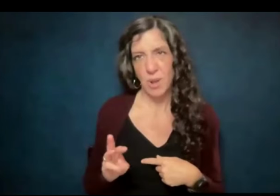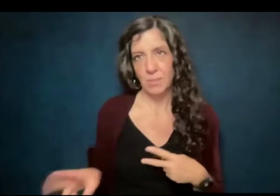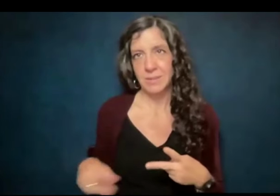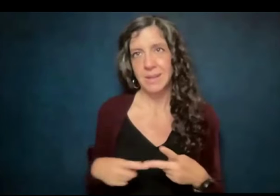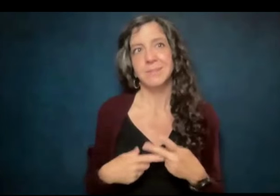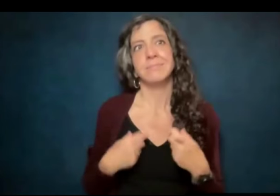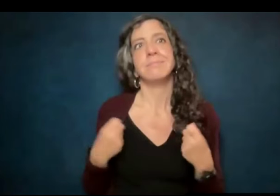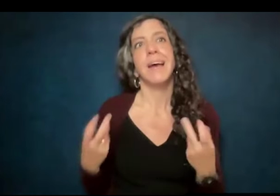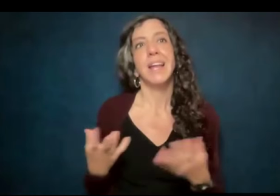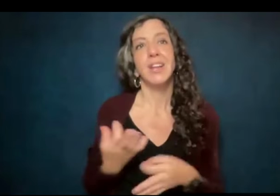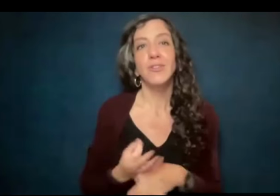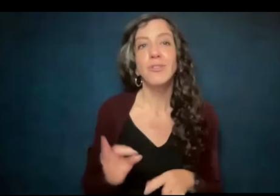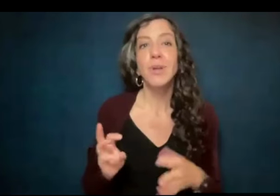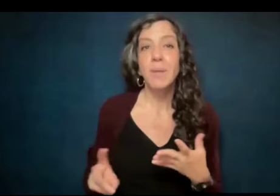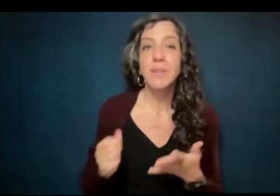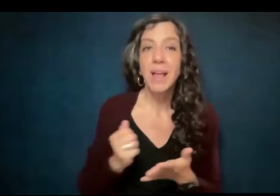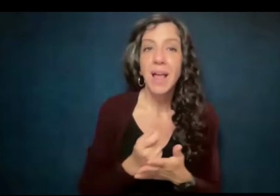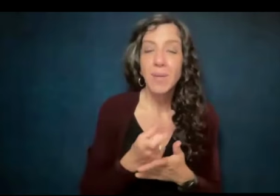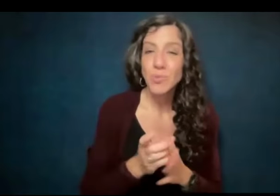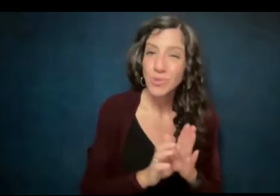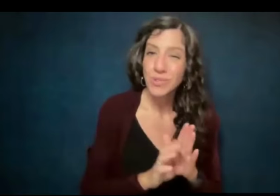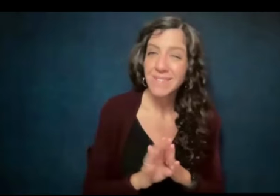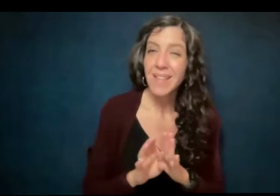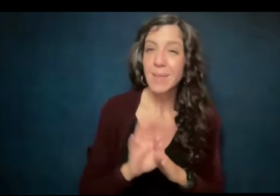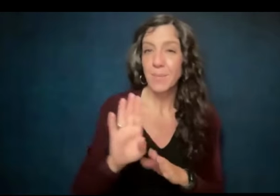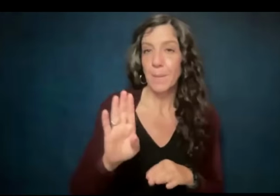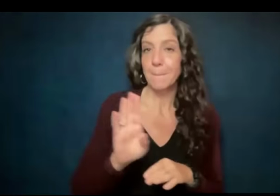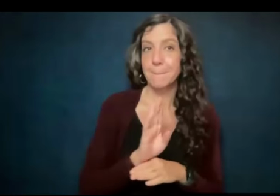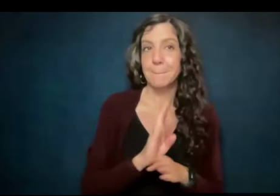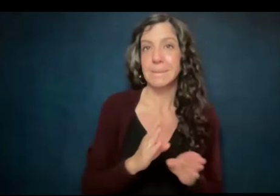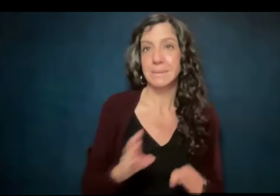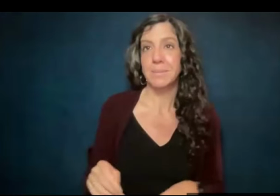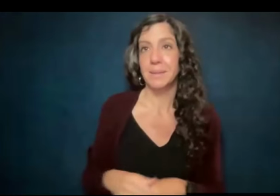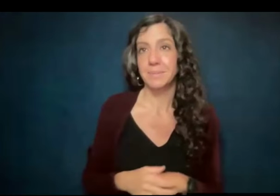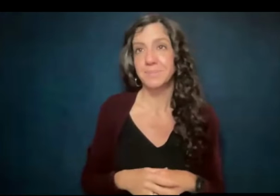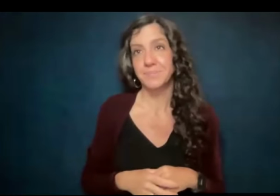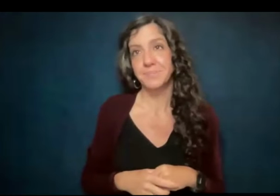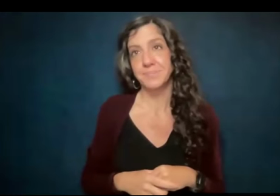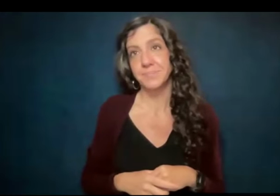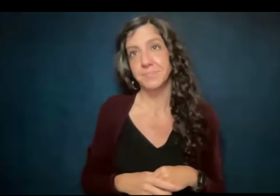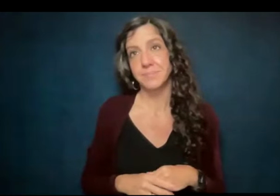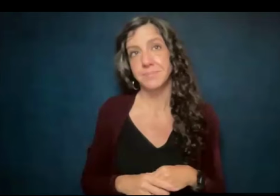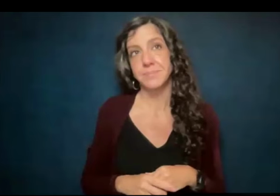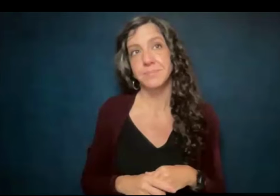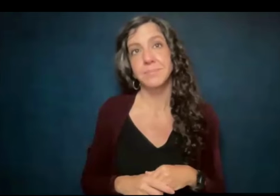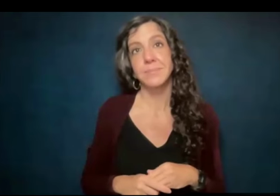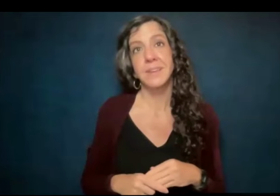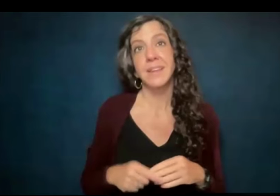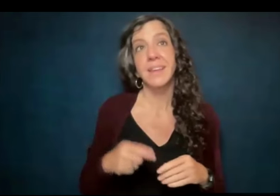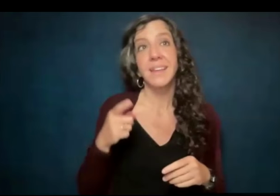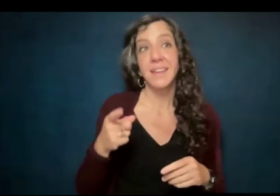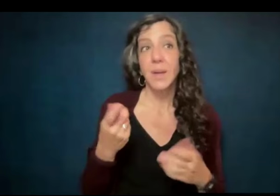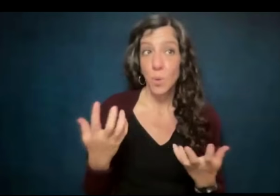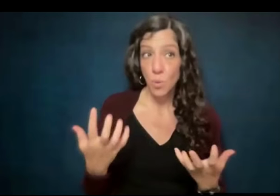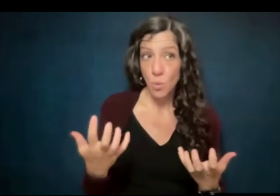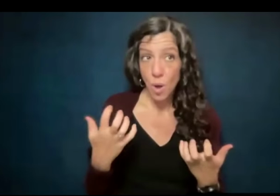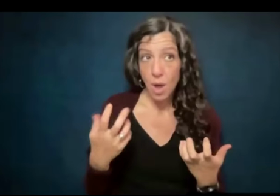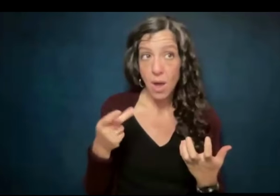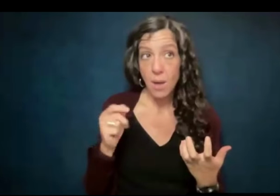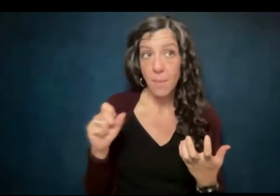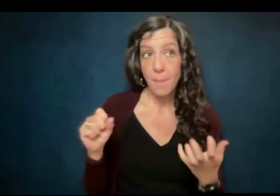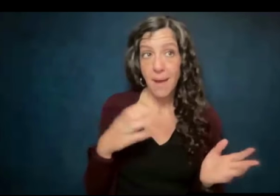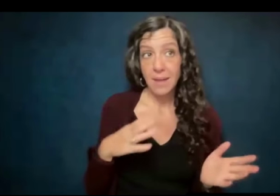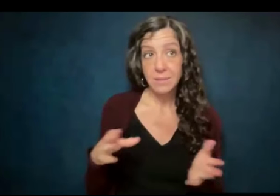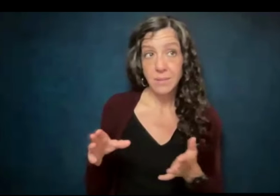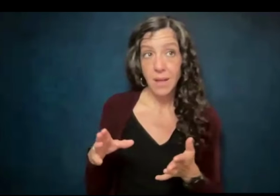free resources to help develop a business plan. All right. So remember, if you do want a PASS